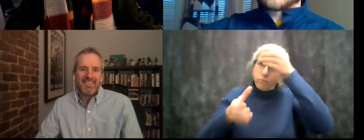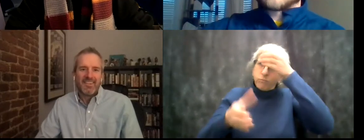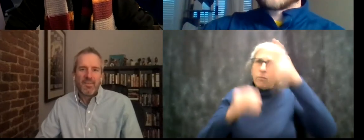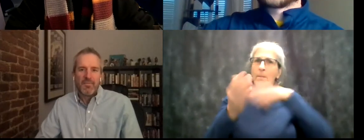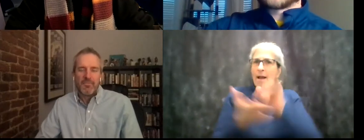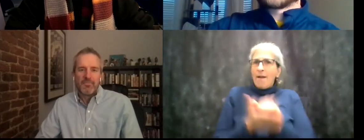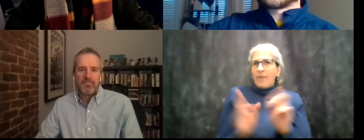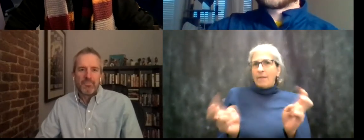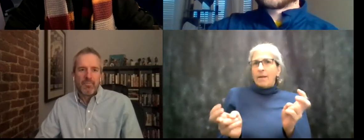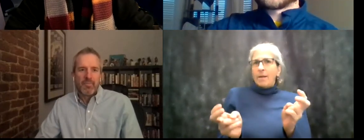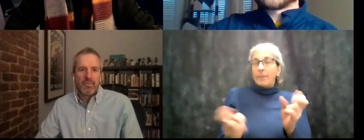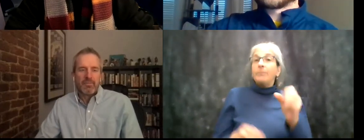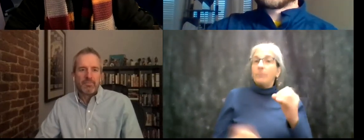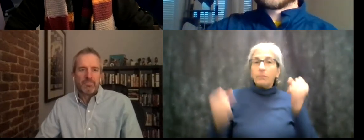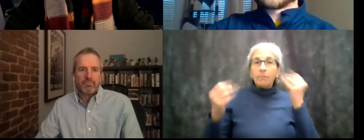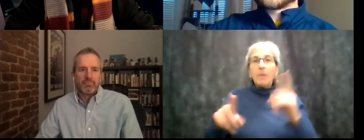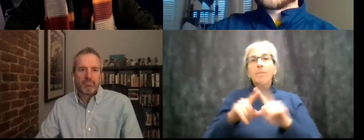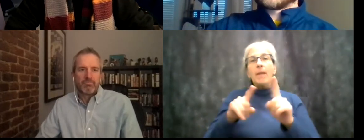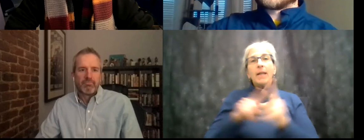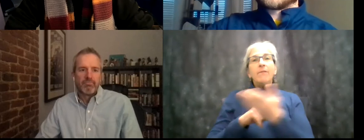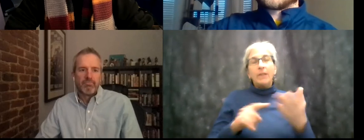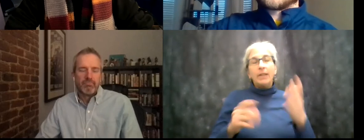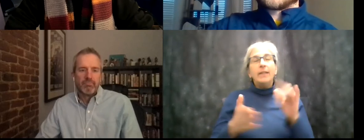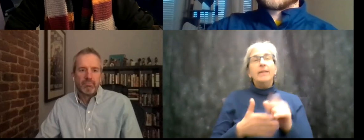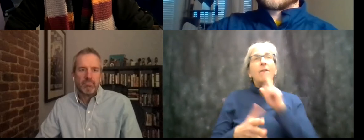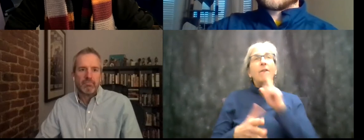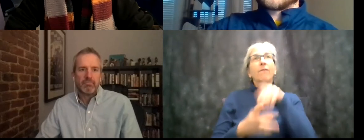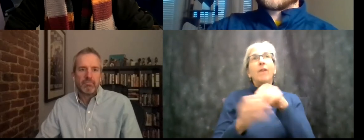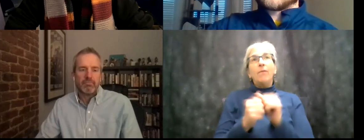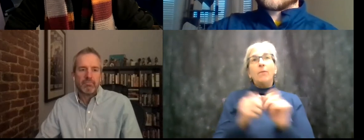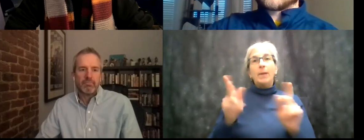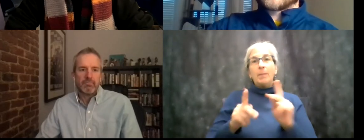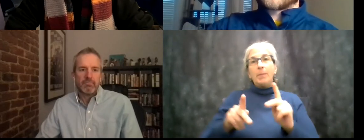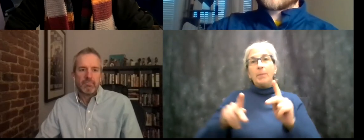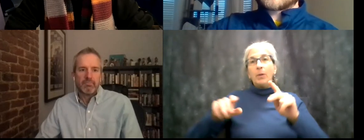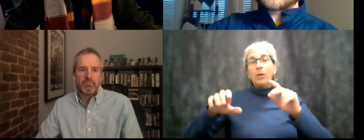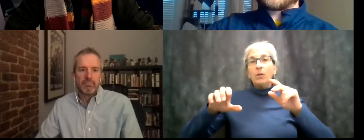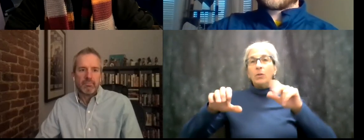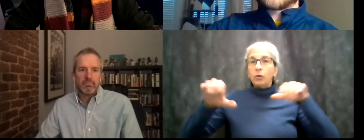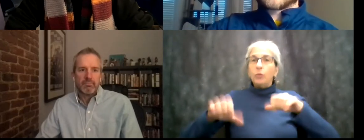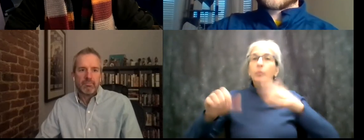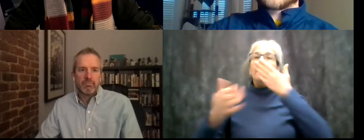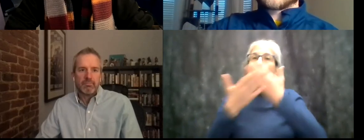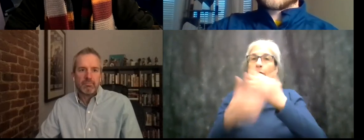different things that kind of go into somebody being good at their job. And so a college degree is a way to get